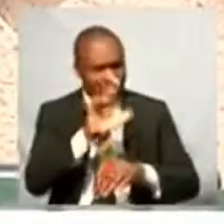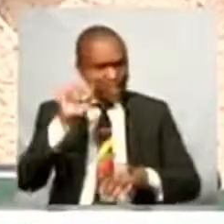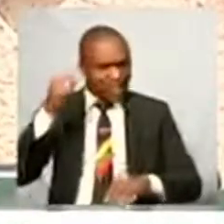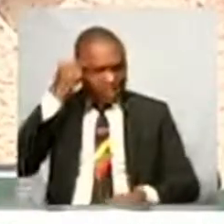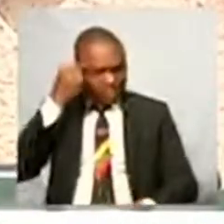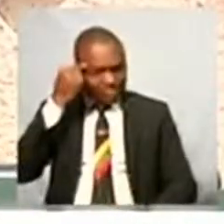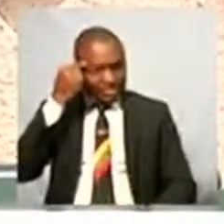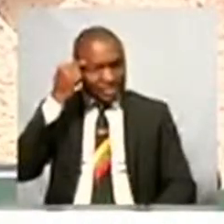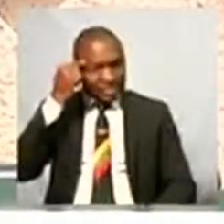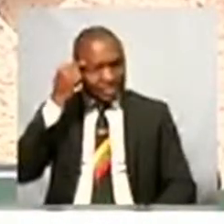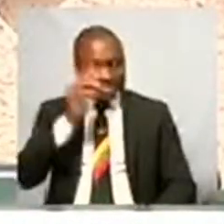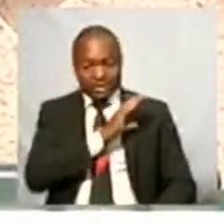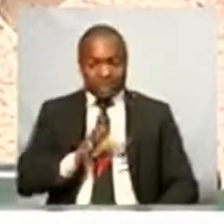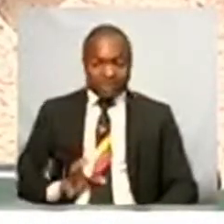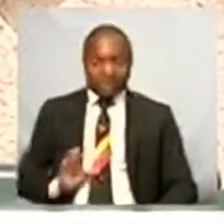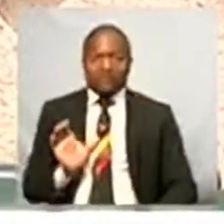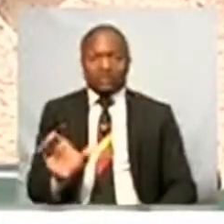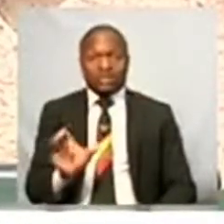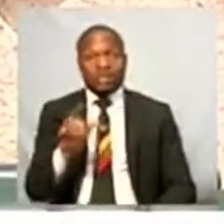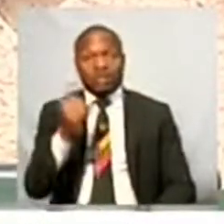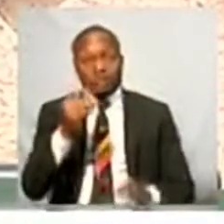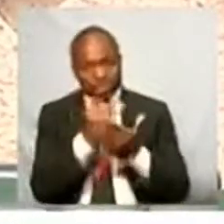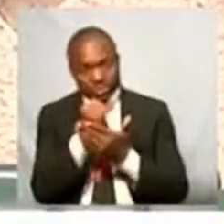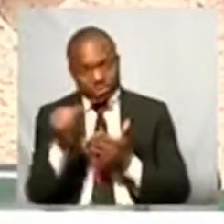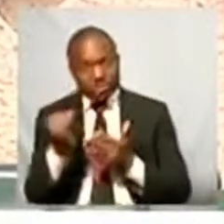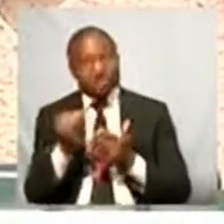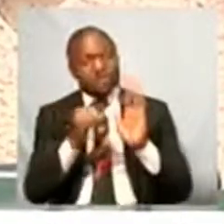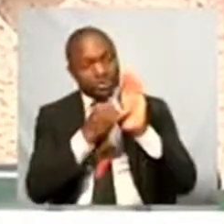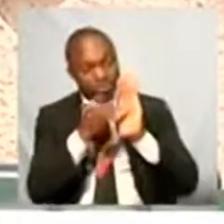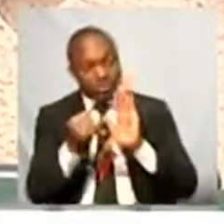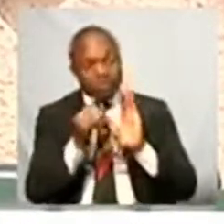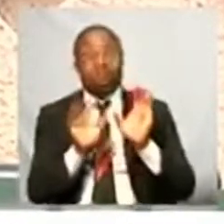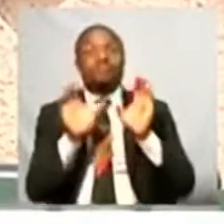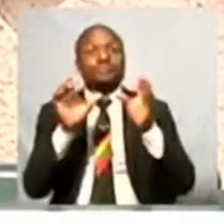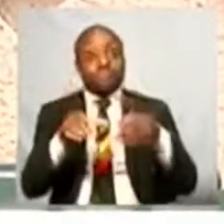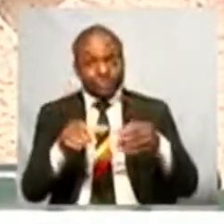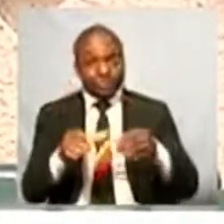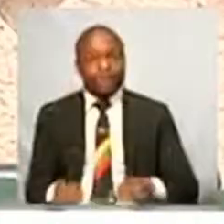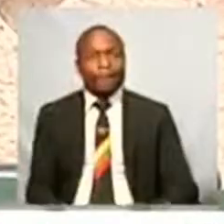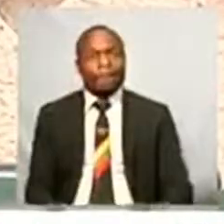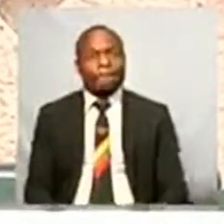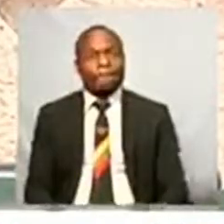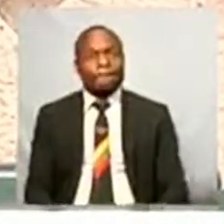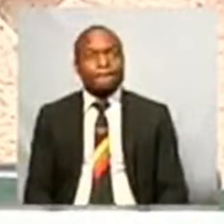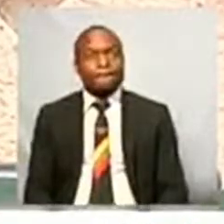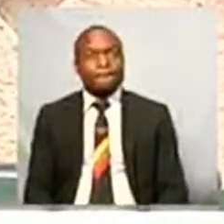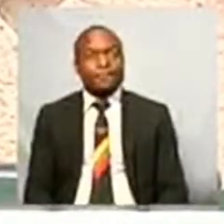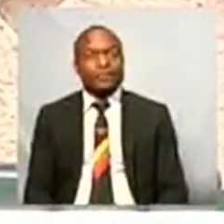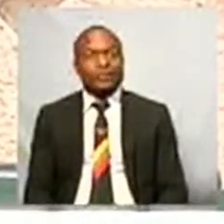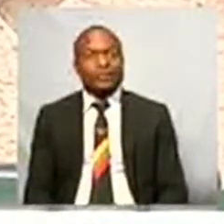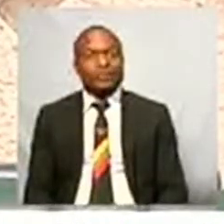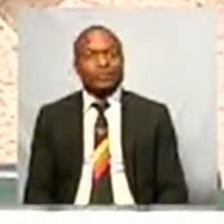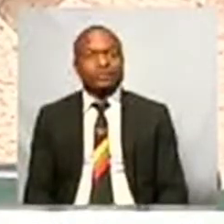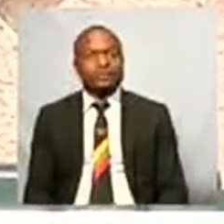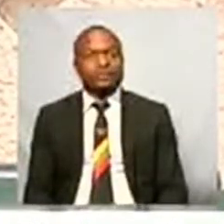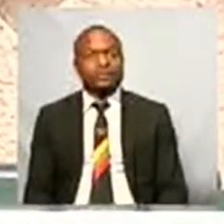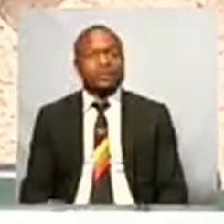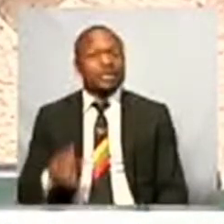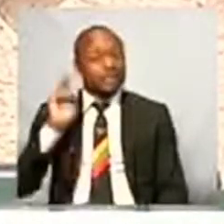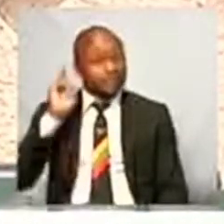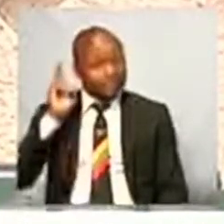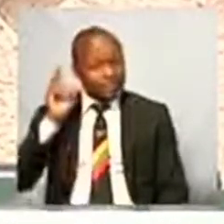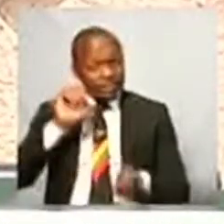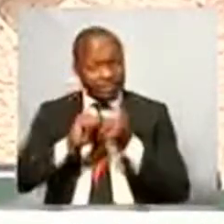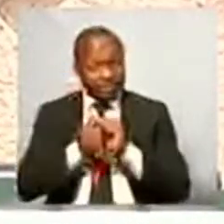sector. And one of the issues we identified as a committee was the perennial problem